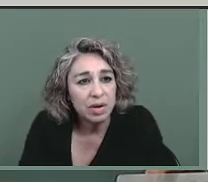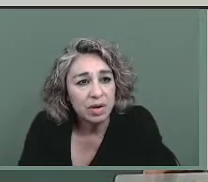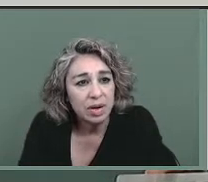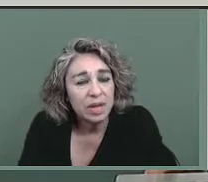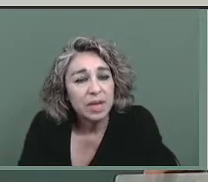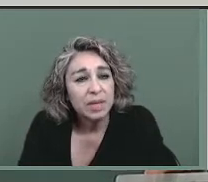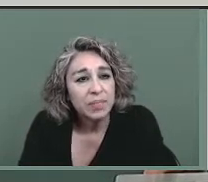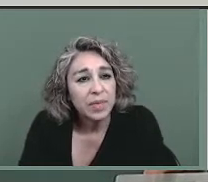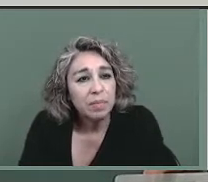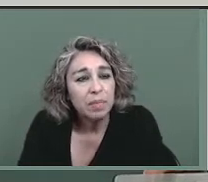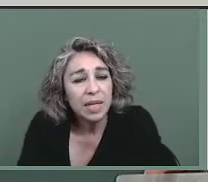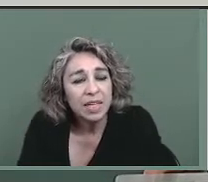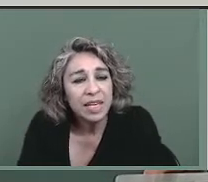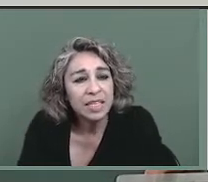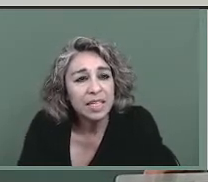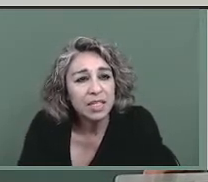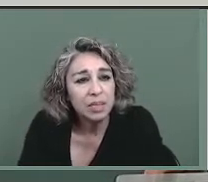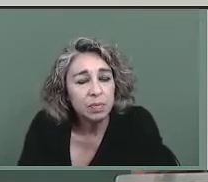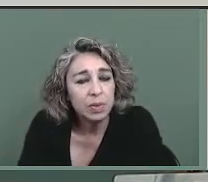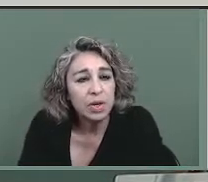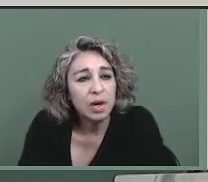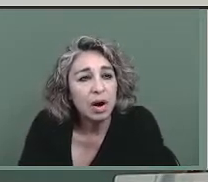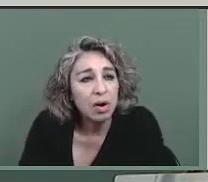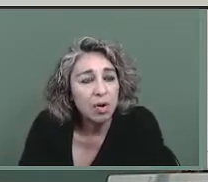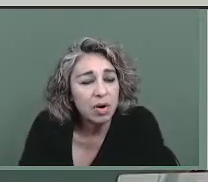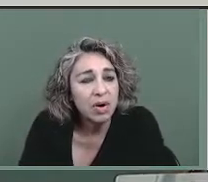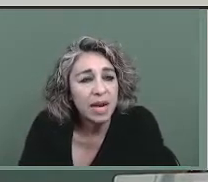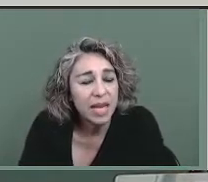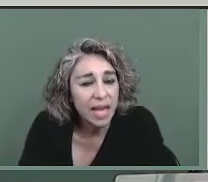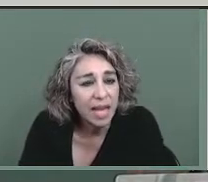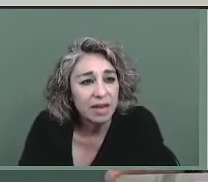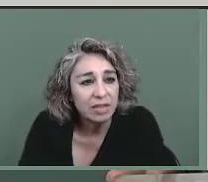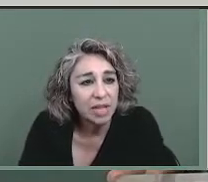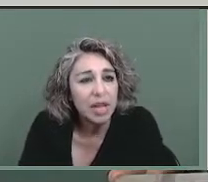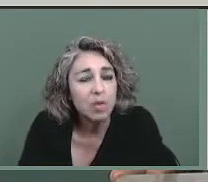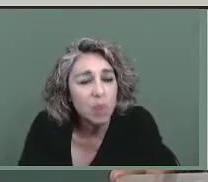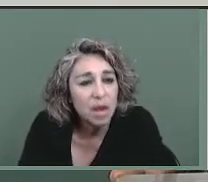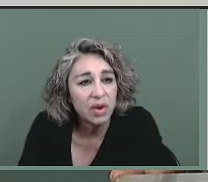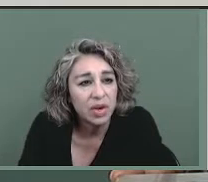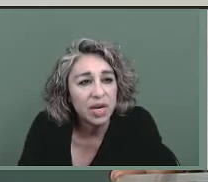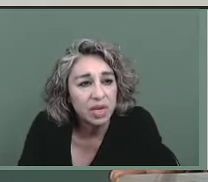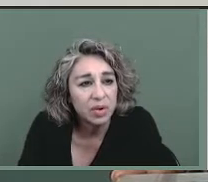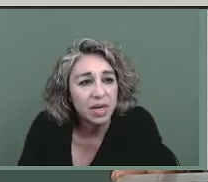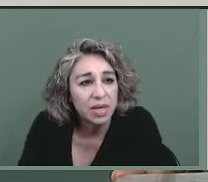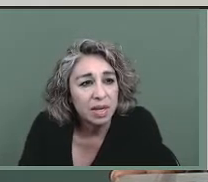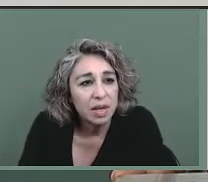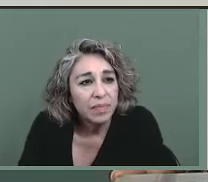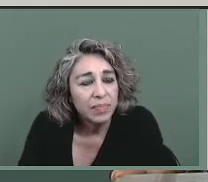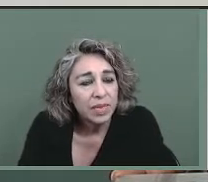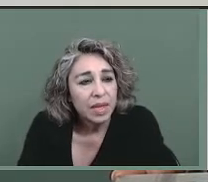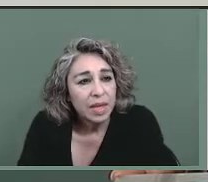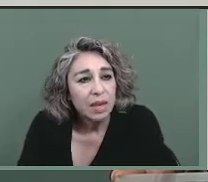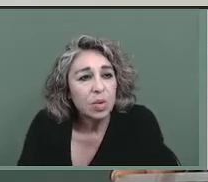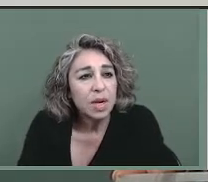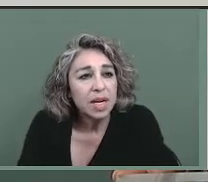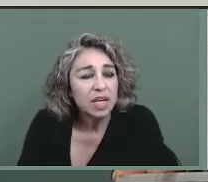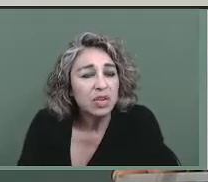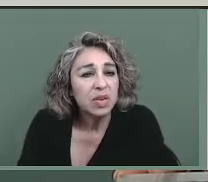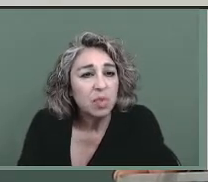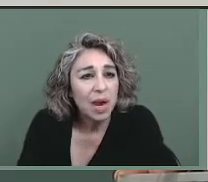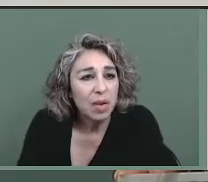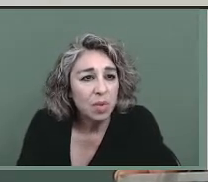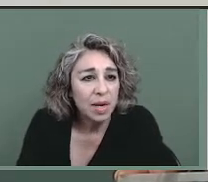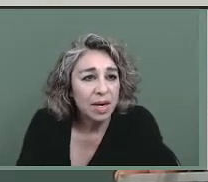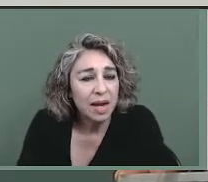order. Politics is to put order in chaos. And we are going to do it. We're going to do